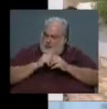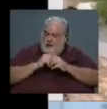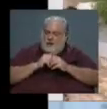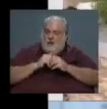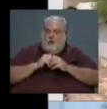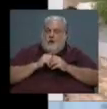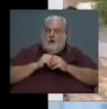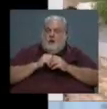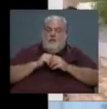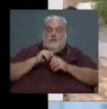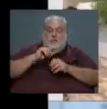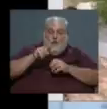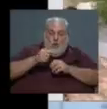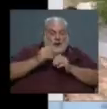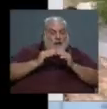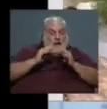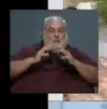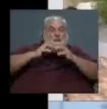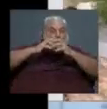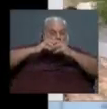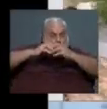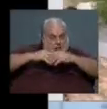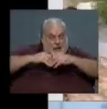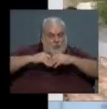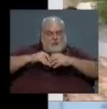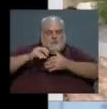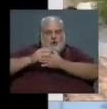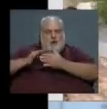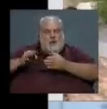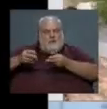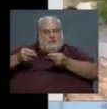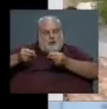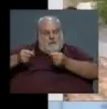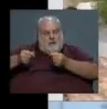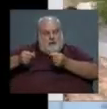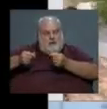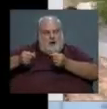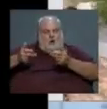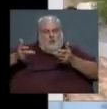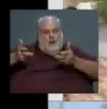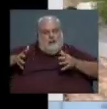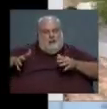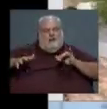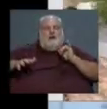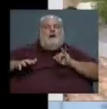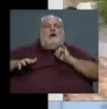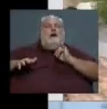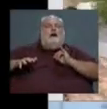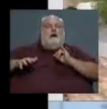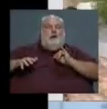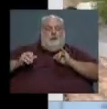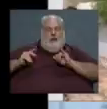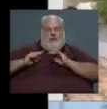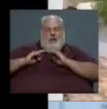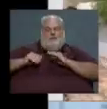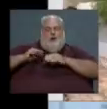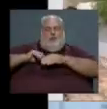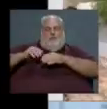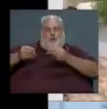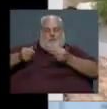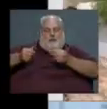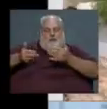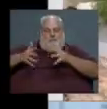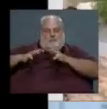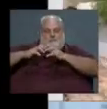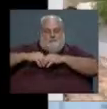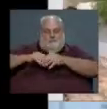no. The only point of house that we tore down was it was part of the property. Oh, it was a part of your property. Yes, ma'am. Okay, I got you. Yes, ma'am.